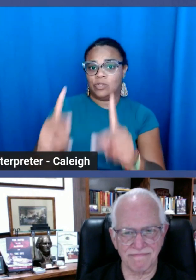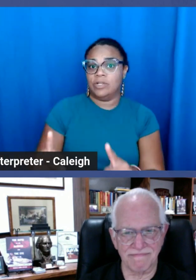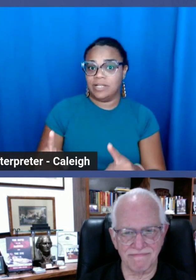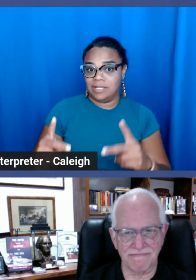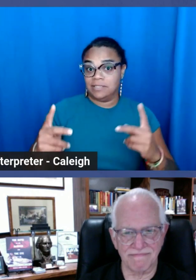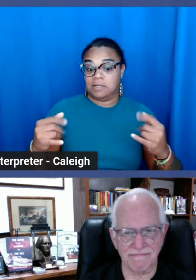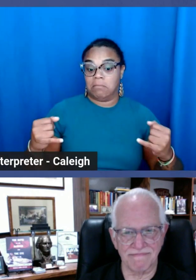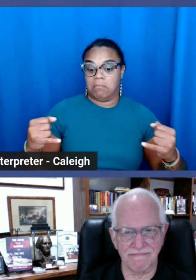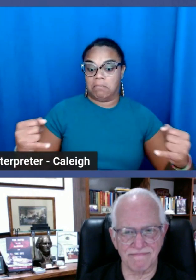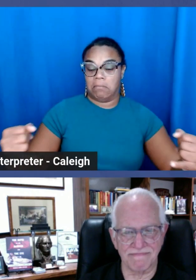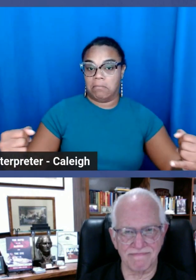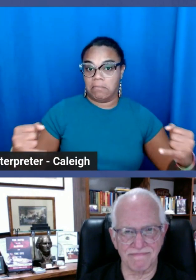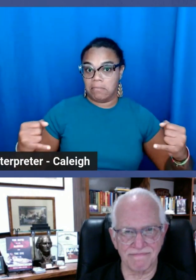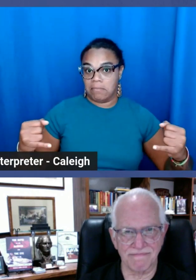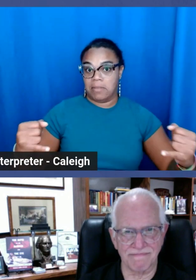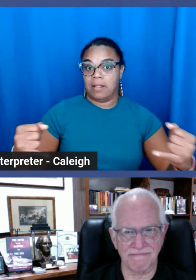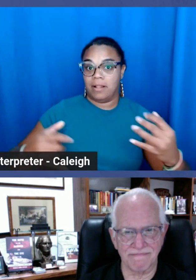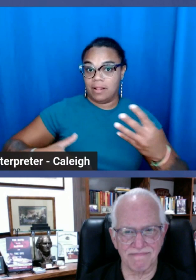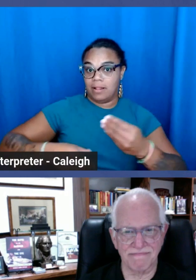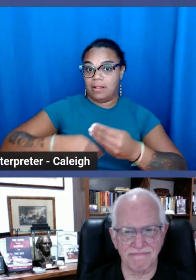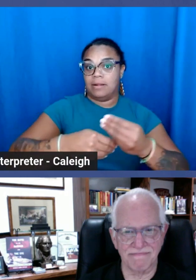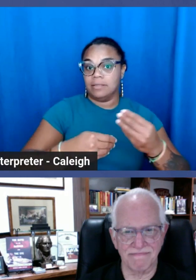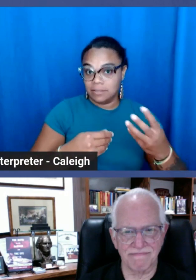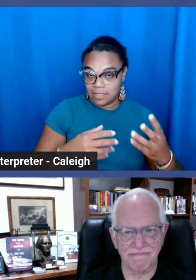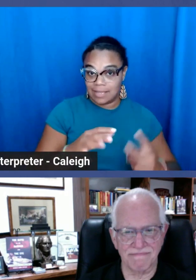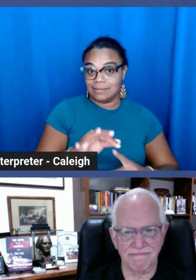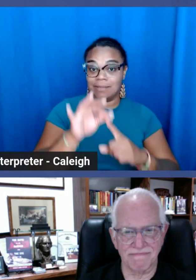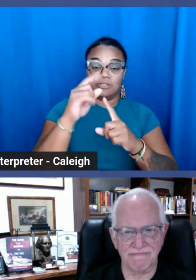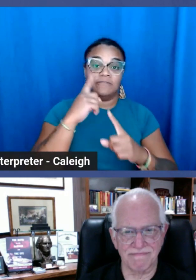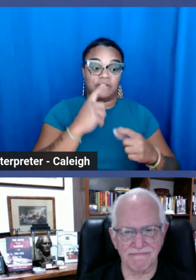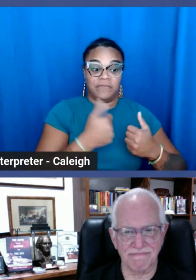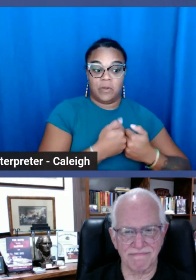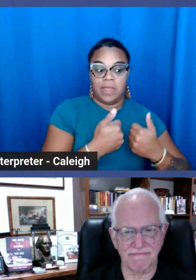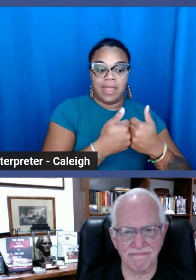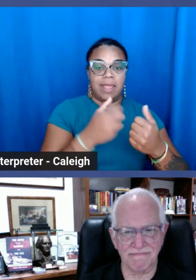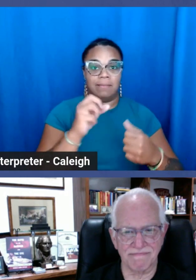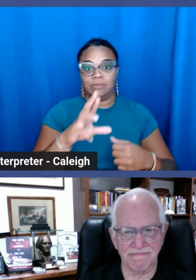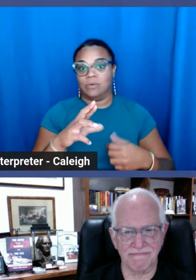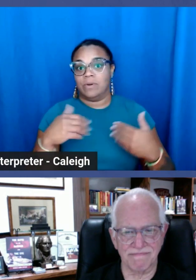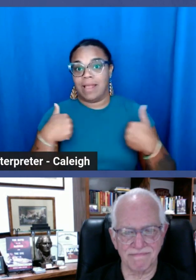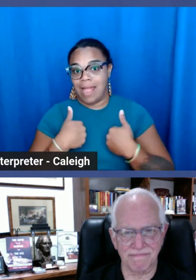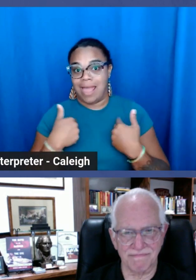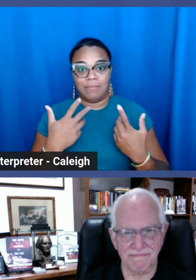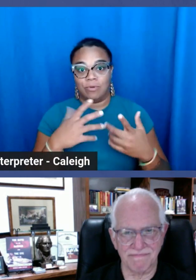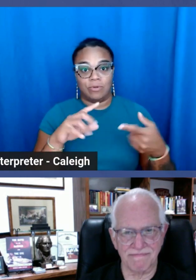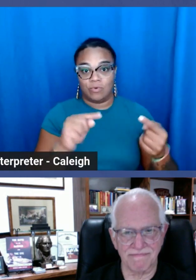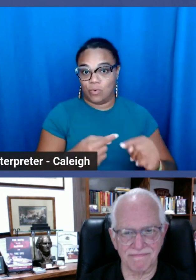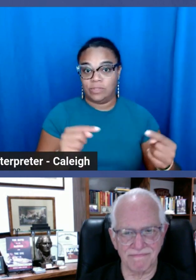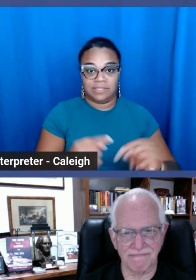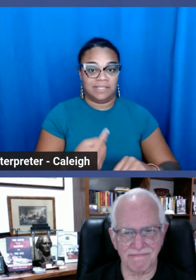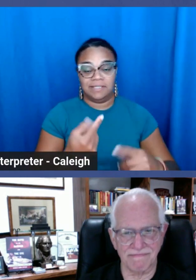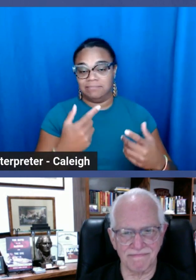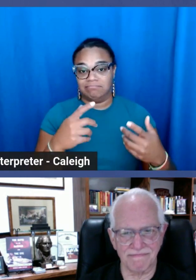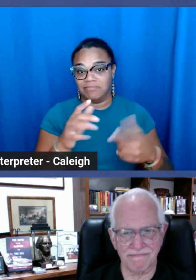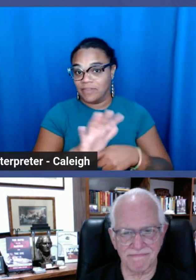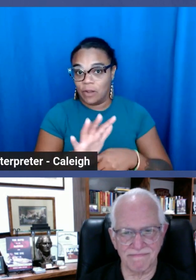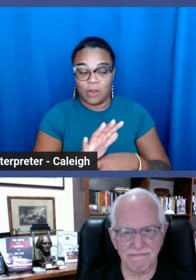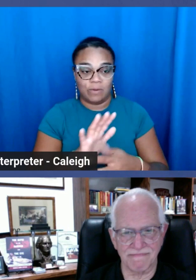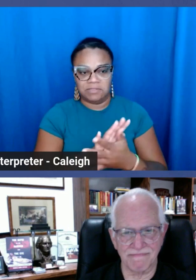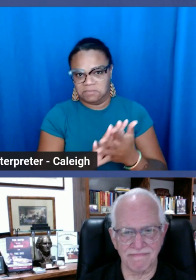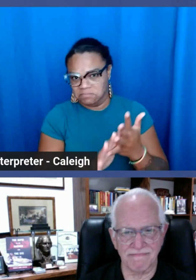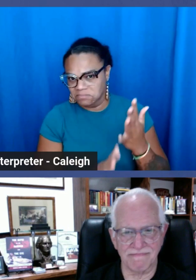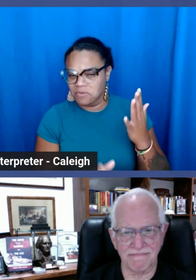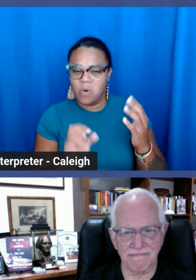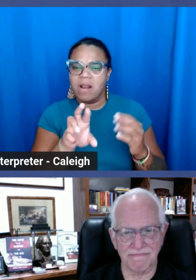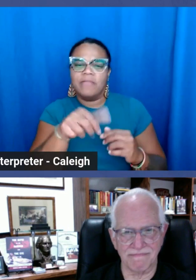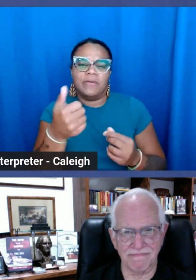these exceptions to the First Amendment for video games or animal cruelty videos and things that offend